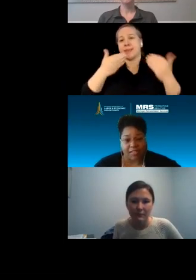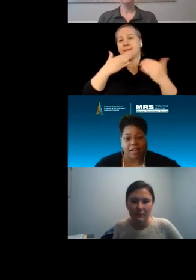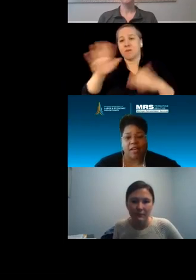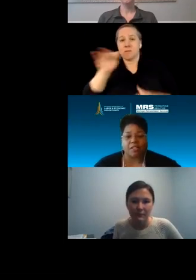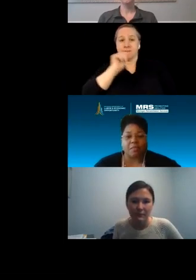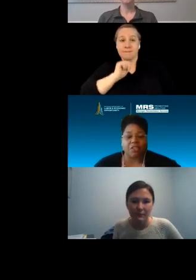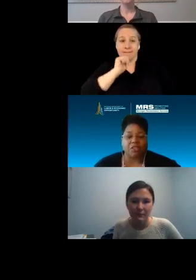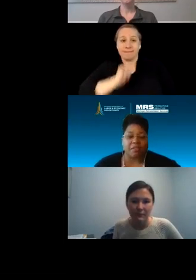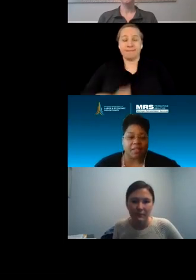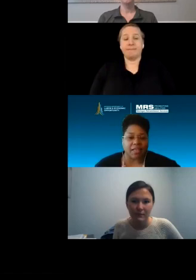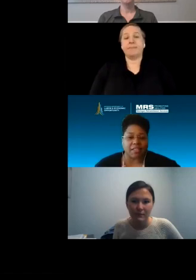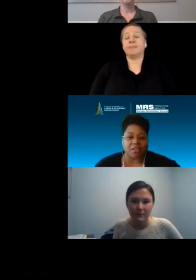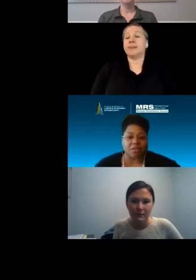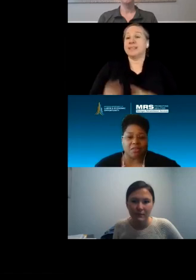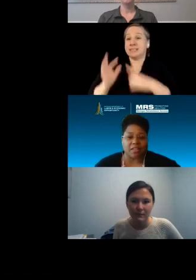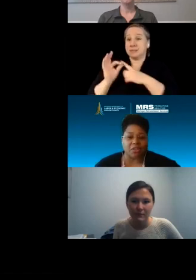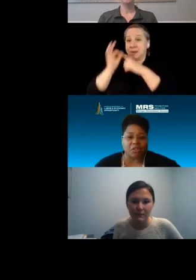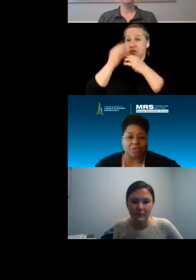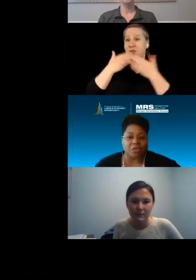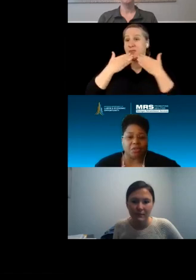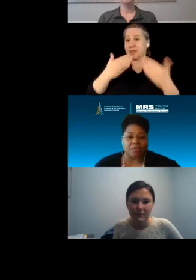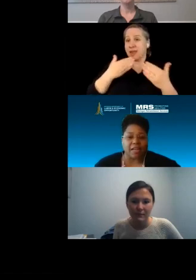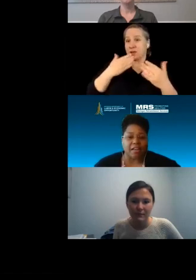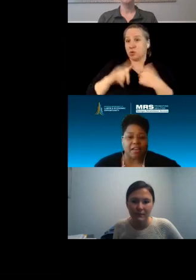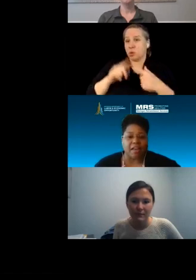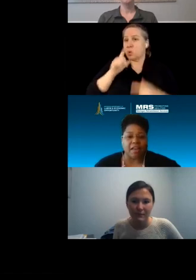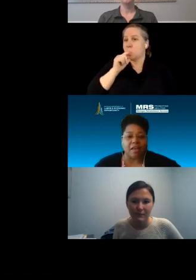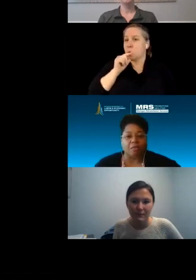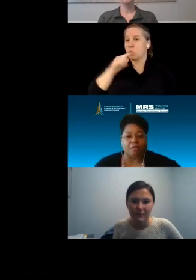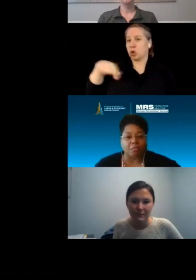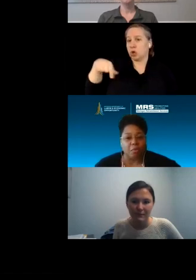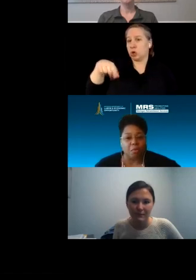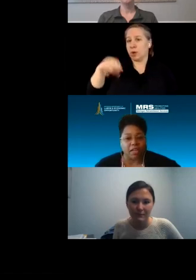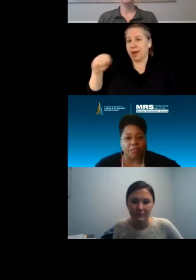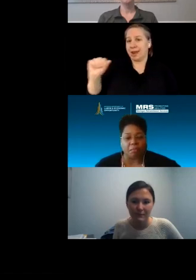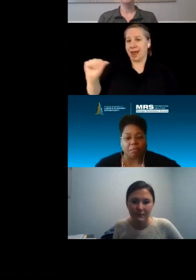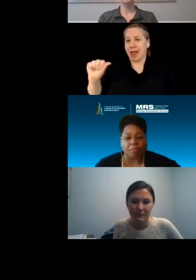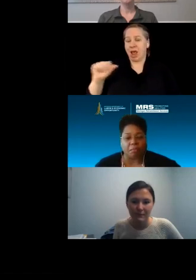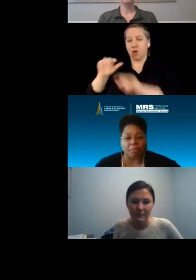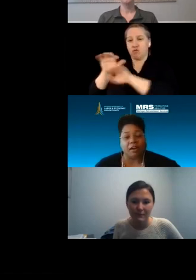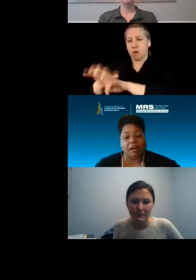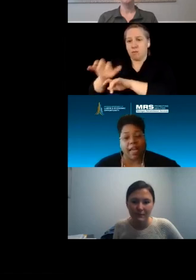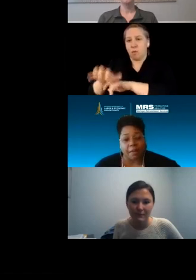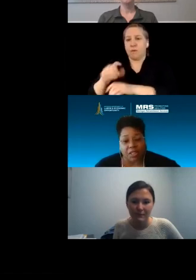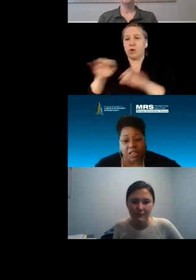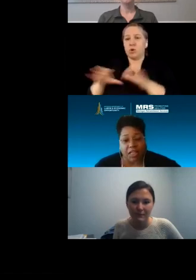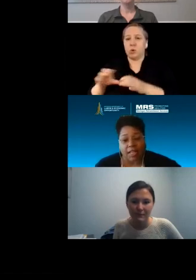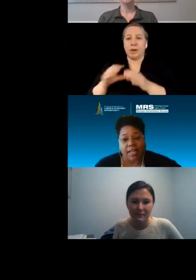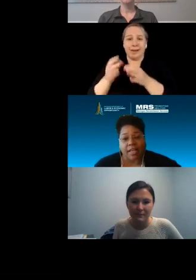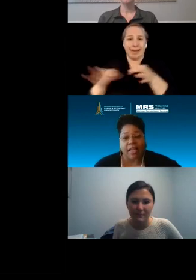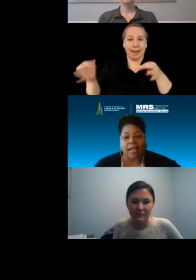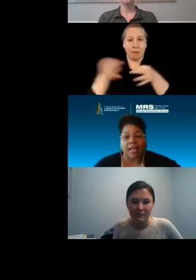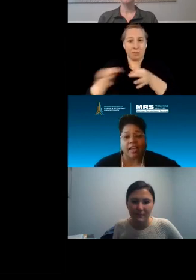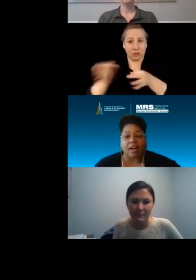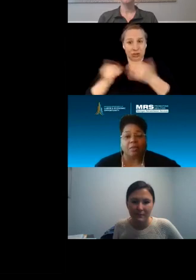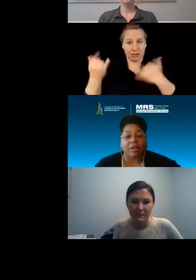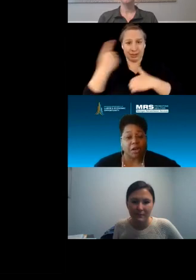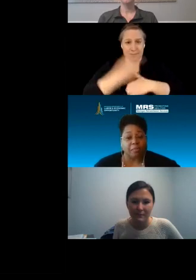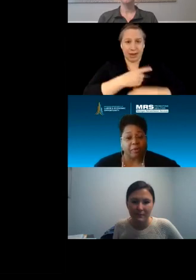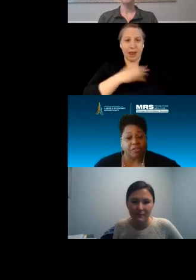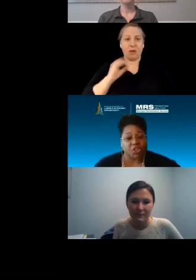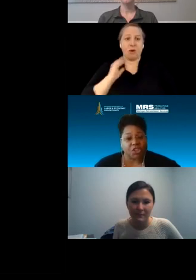patience. Special thanks goes out to Q&A reporting for providing our captioning, and